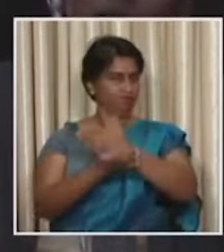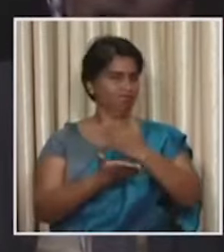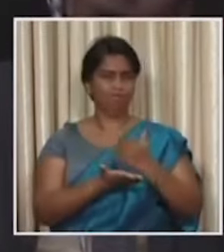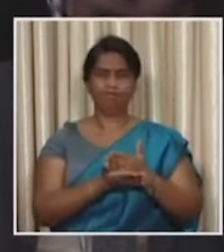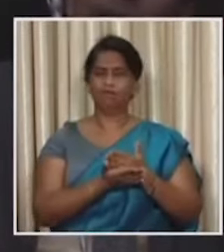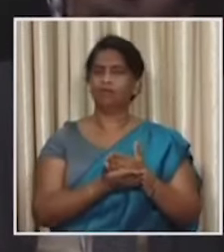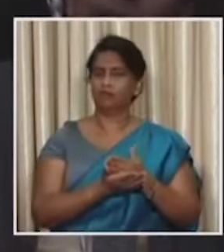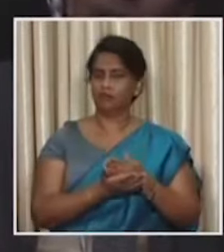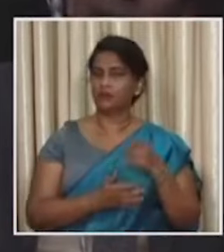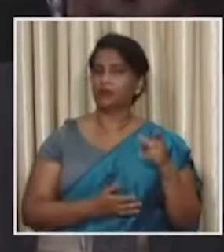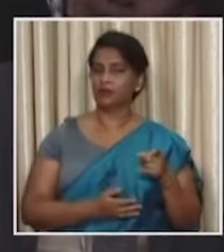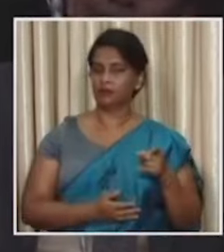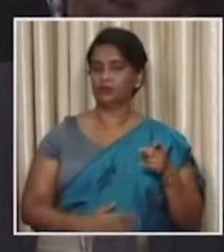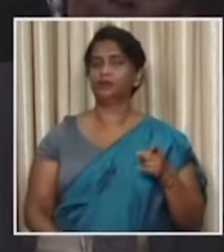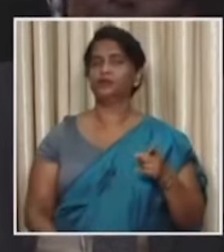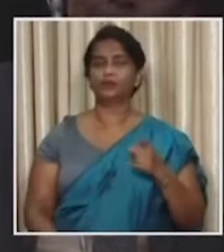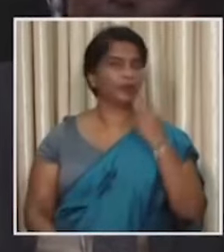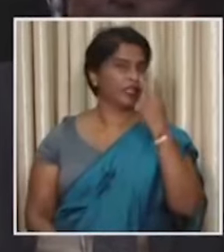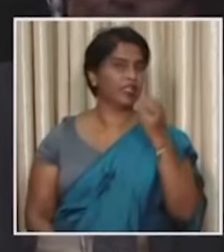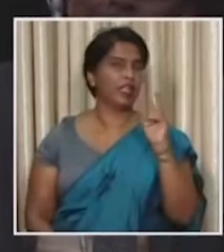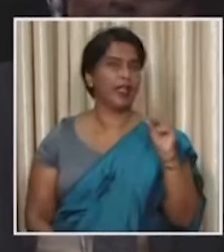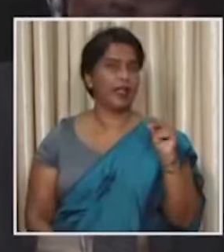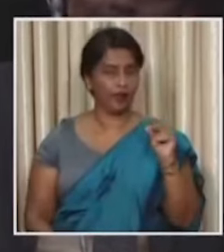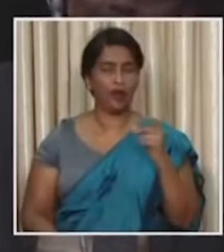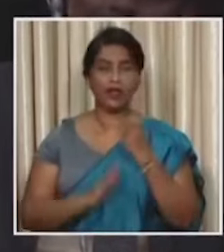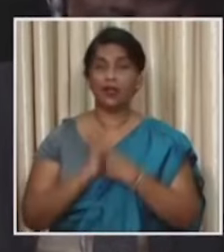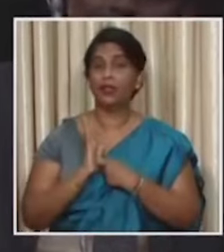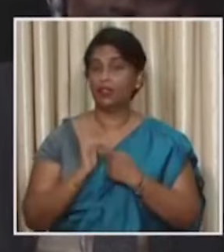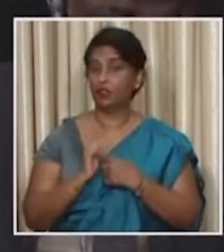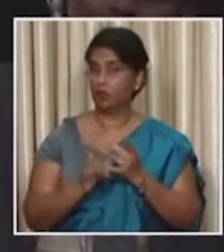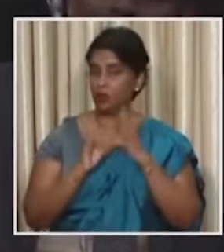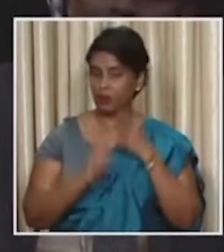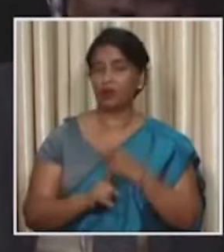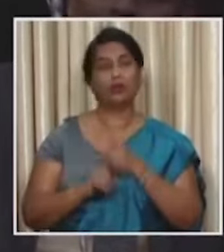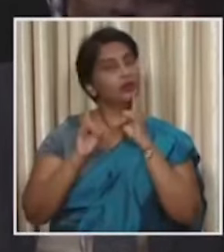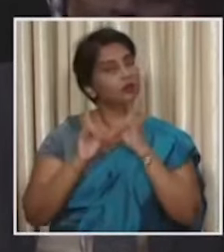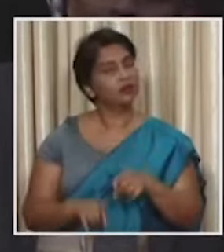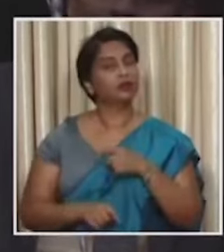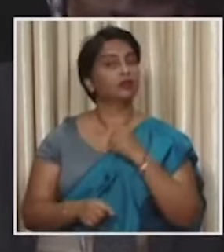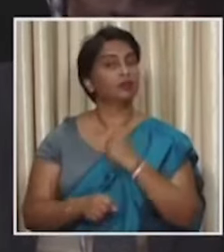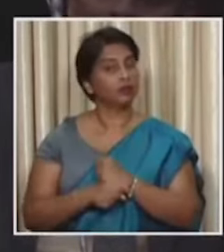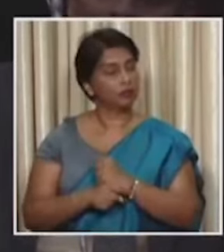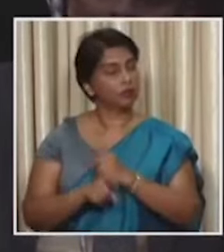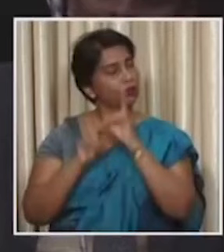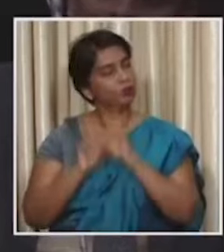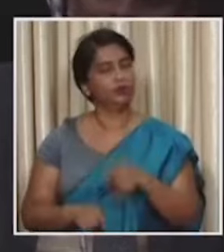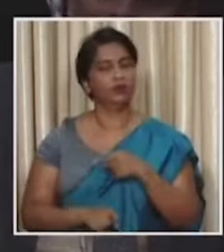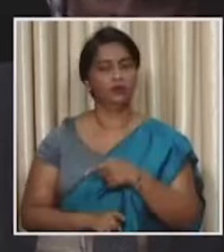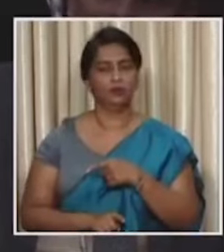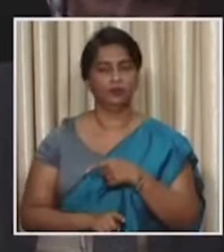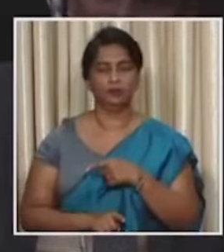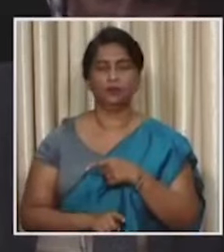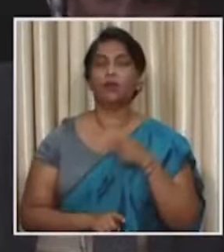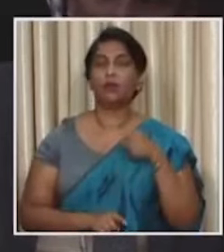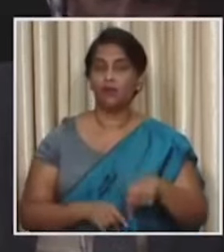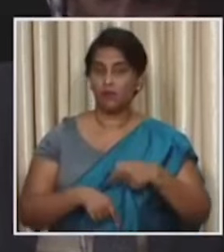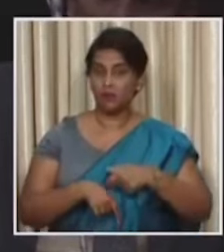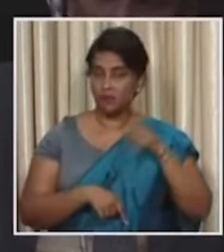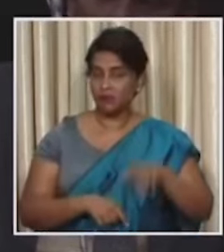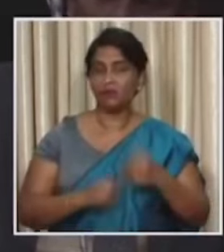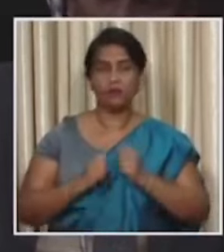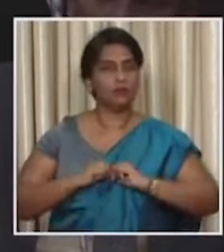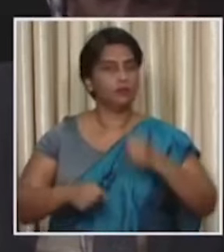that came into being in 2011. The very same government that your present government calls a racist government. So